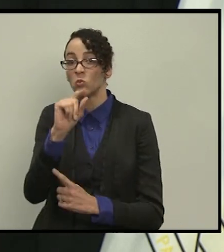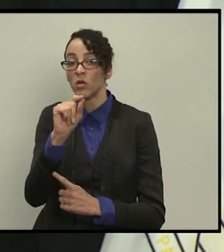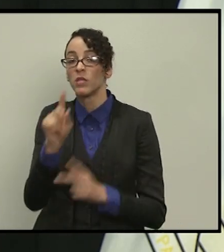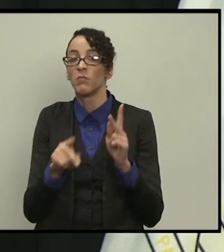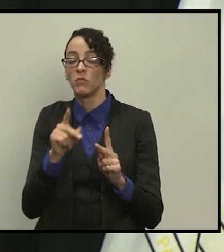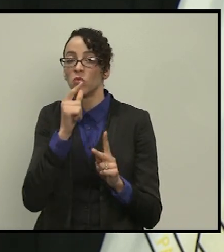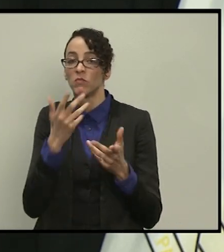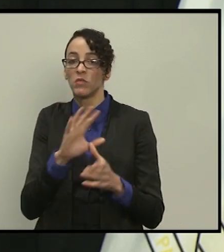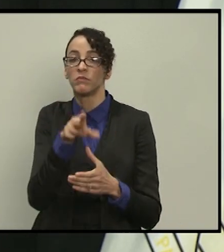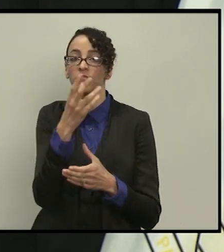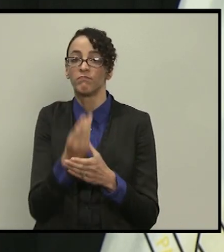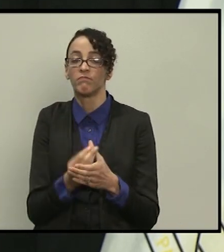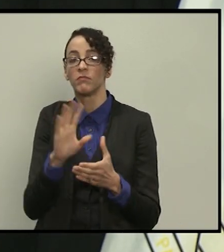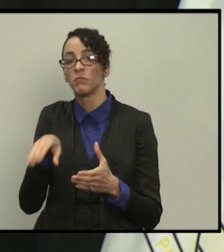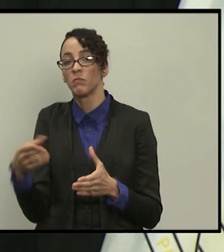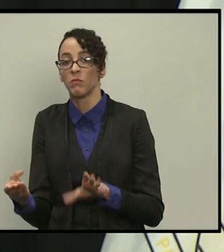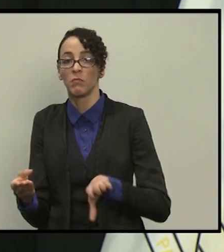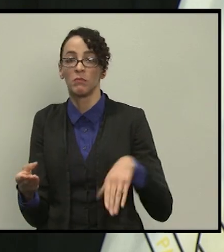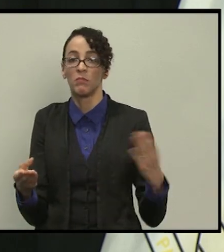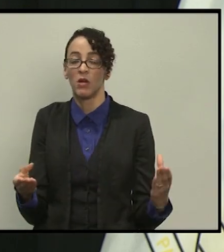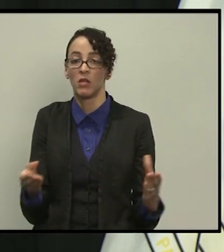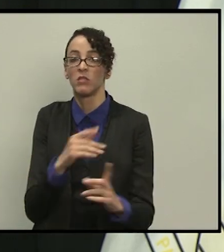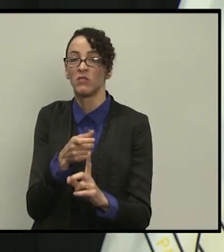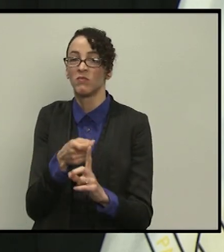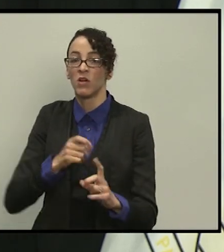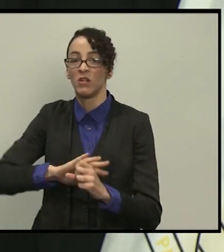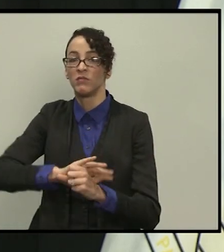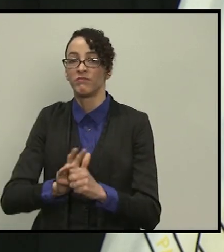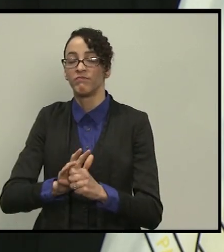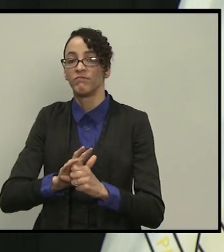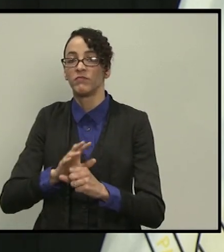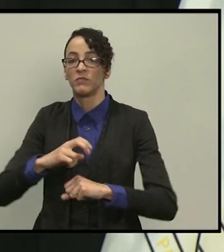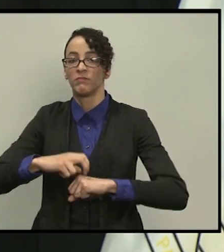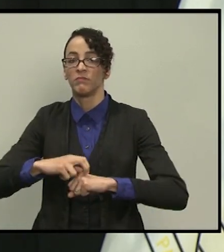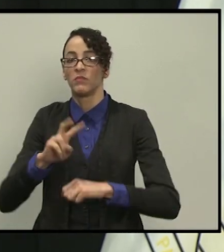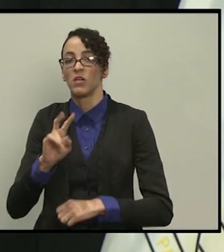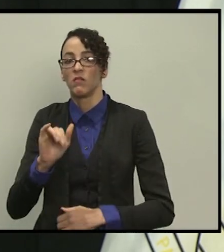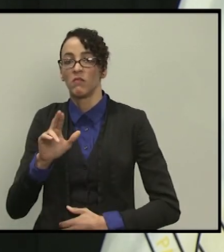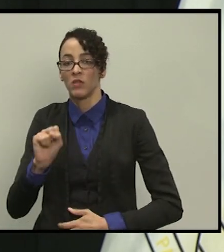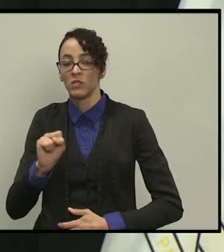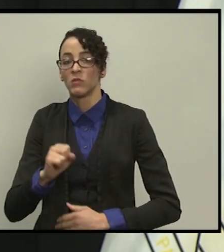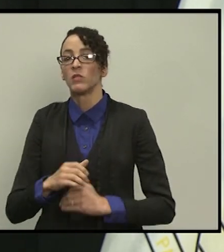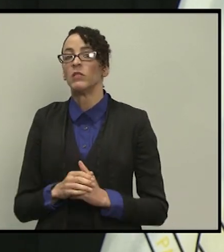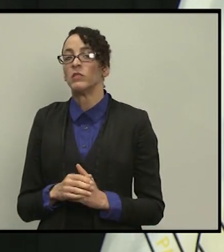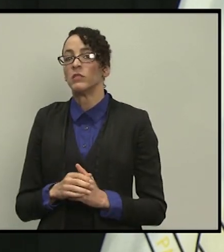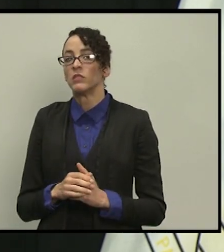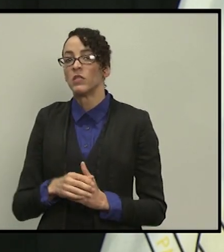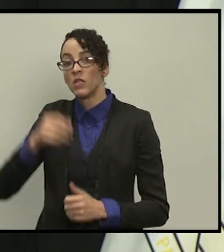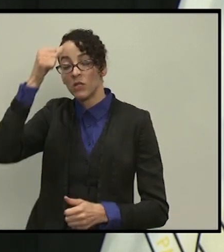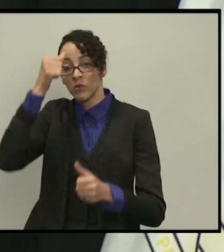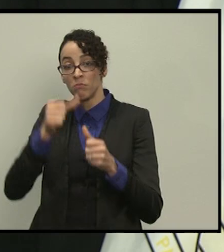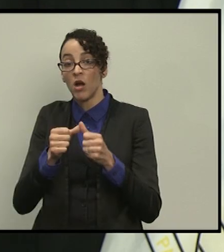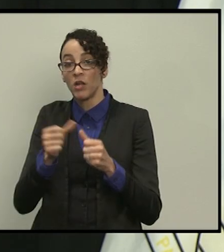who passed away as a result of the virus. And as a reminder,